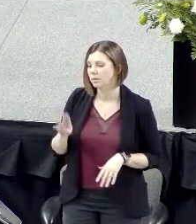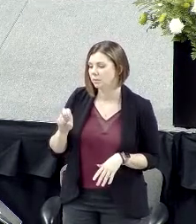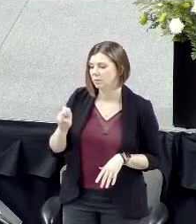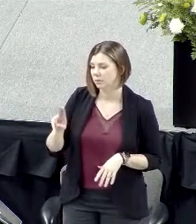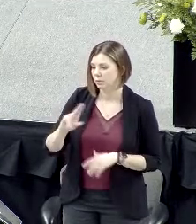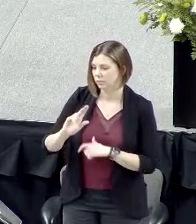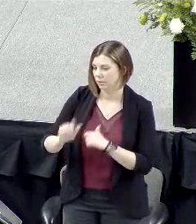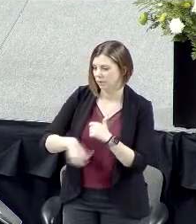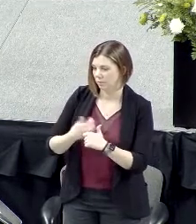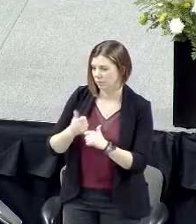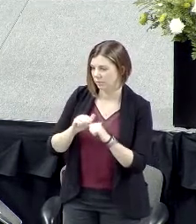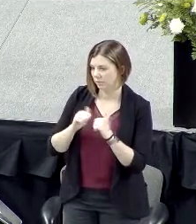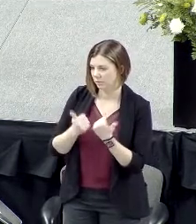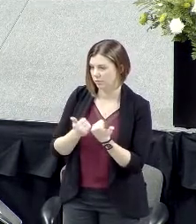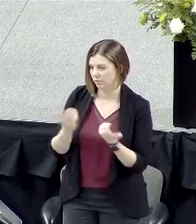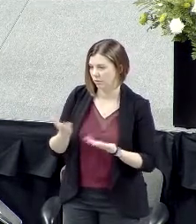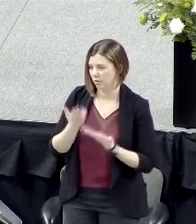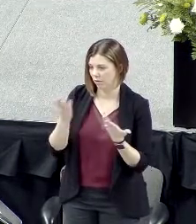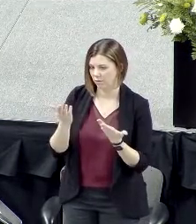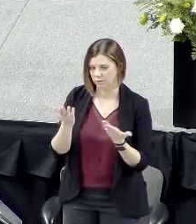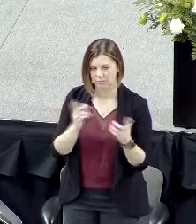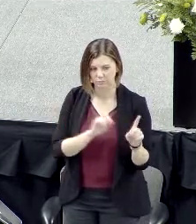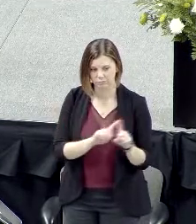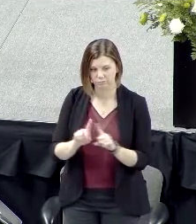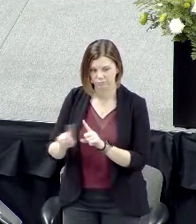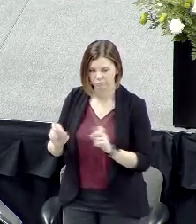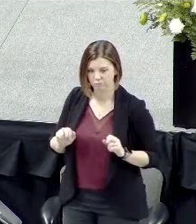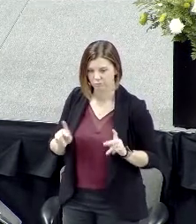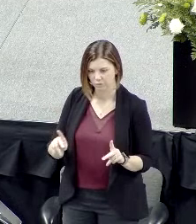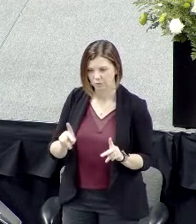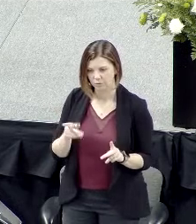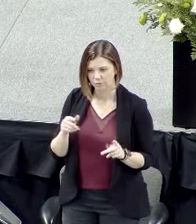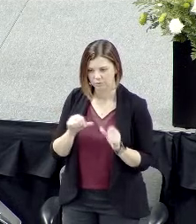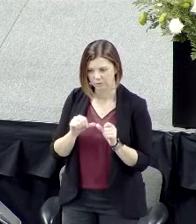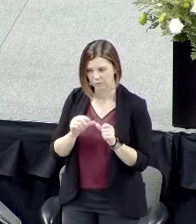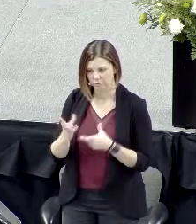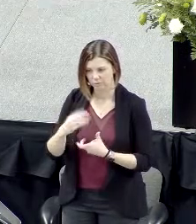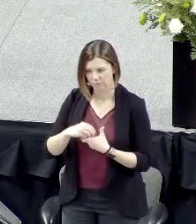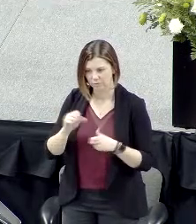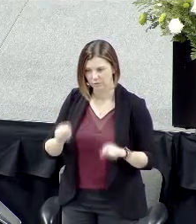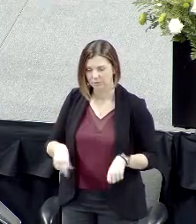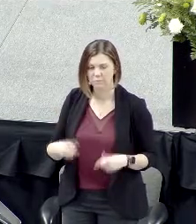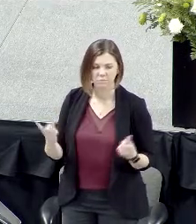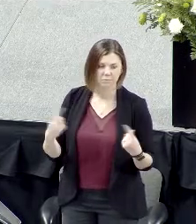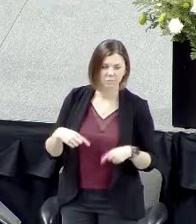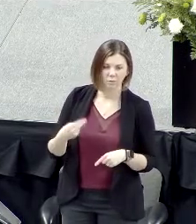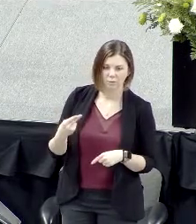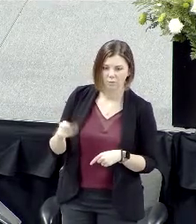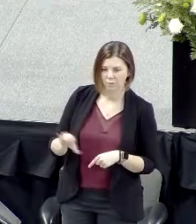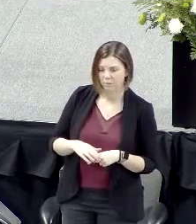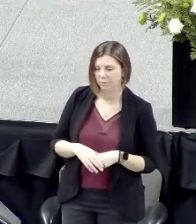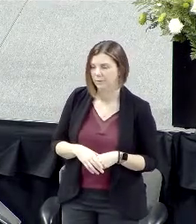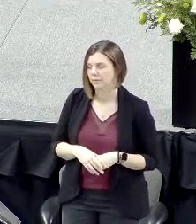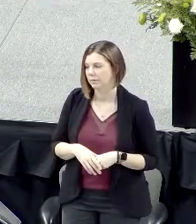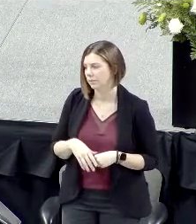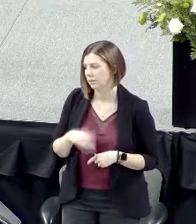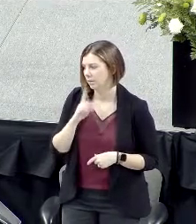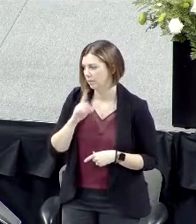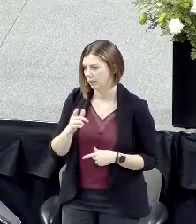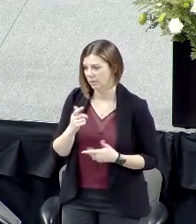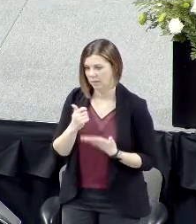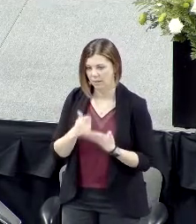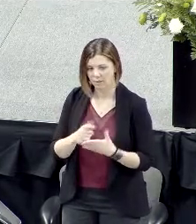Alumni Association offer many opportunities to stay involved. Come back for homecoming, help mentor